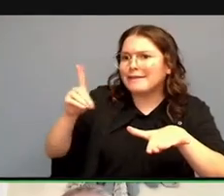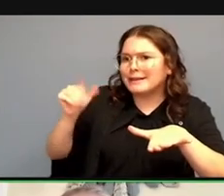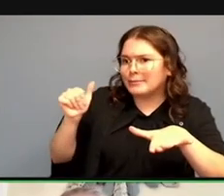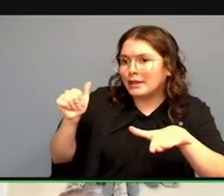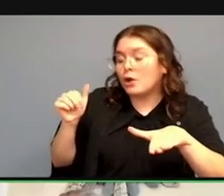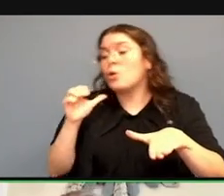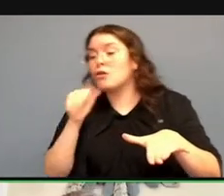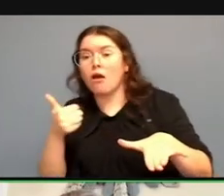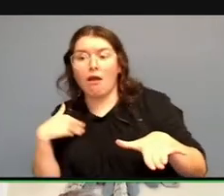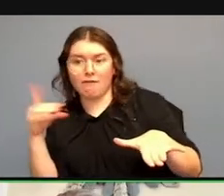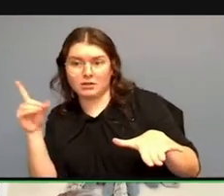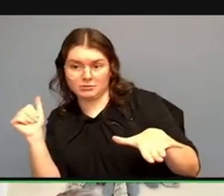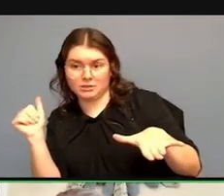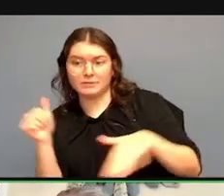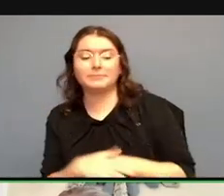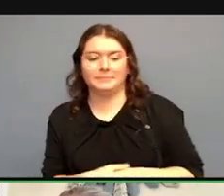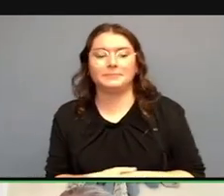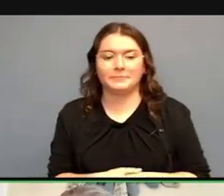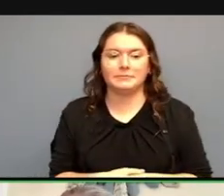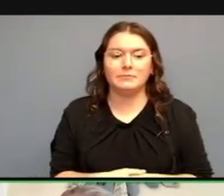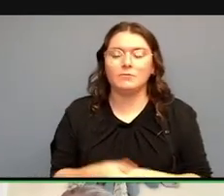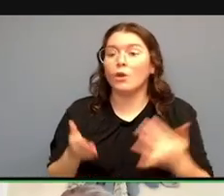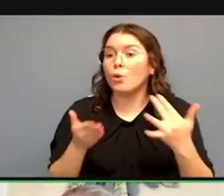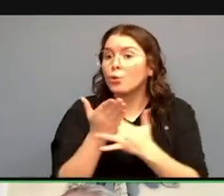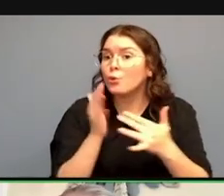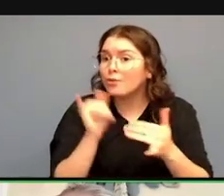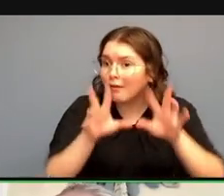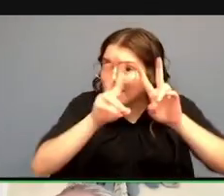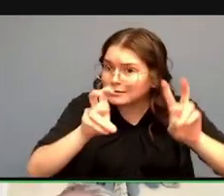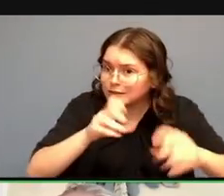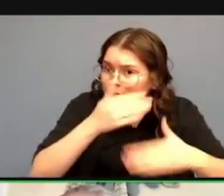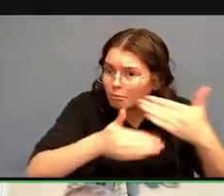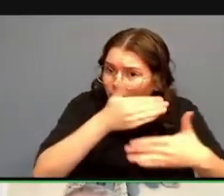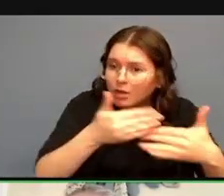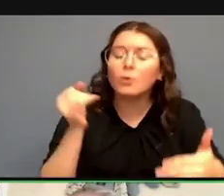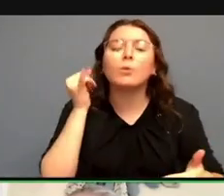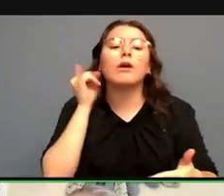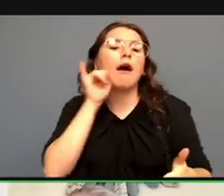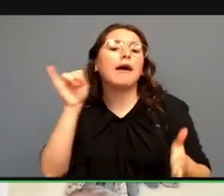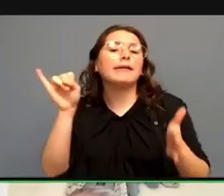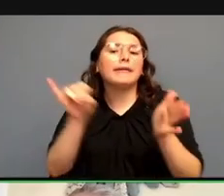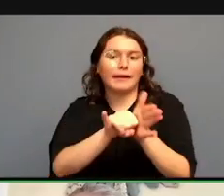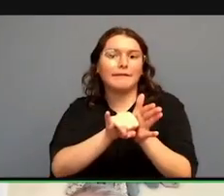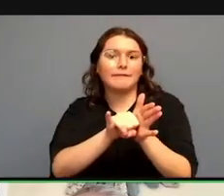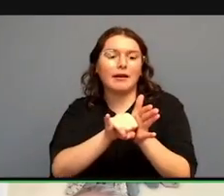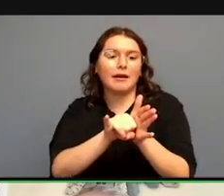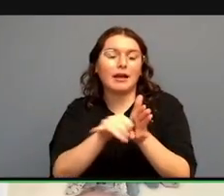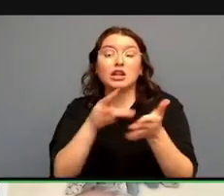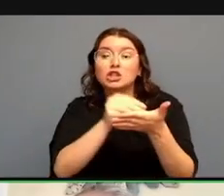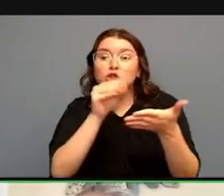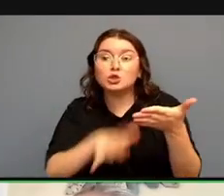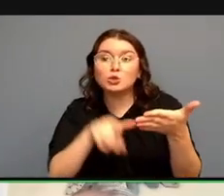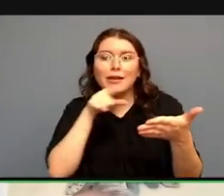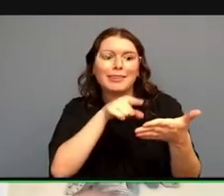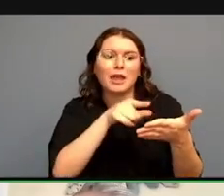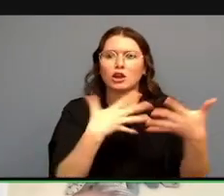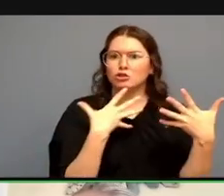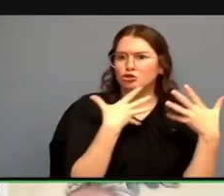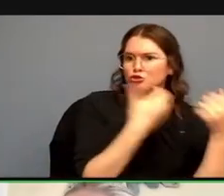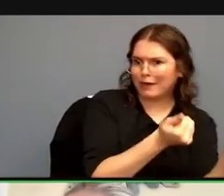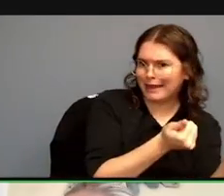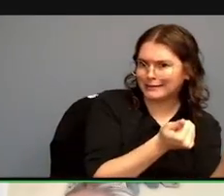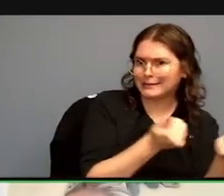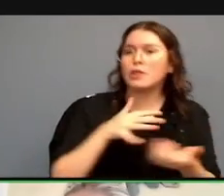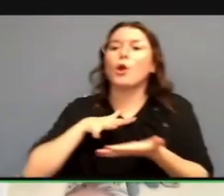disability. Through that assessment process, we're going to identify the student's strengths